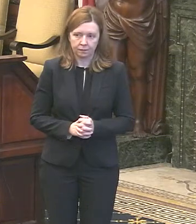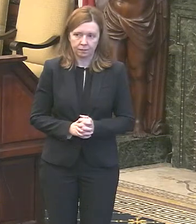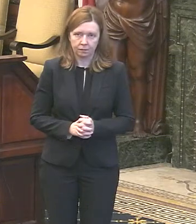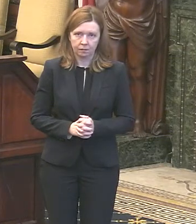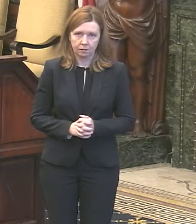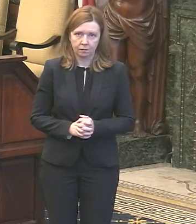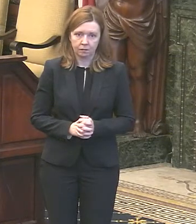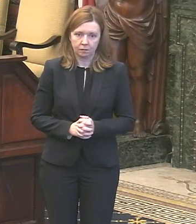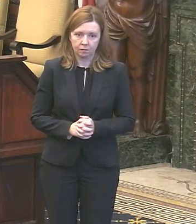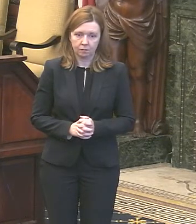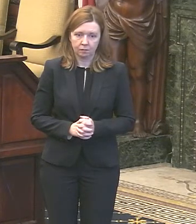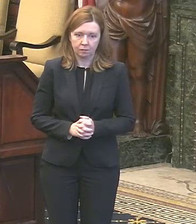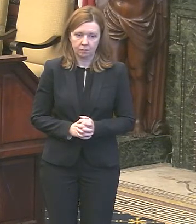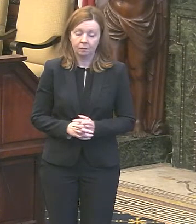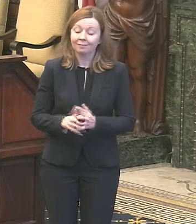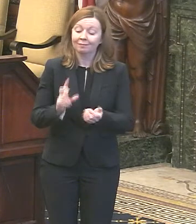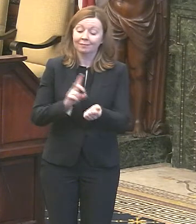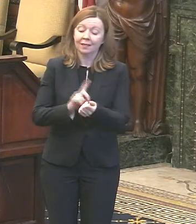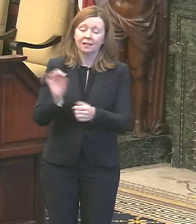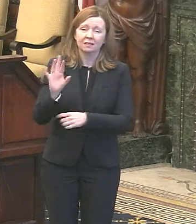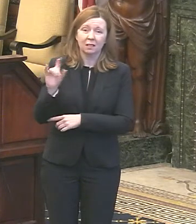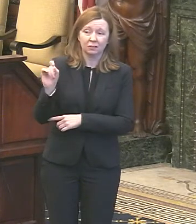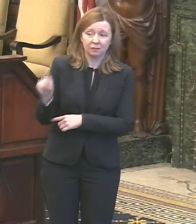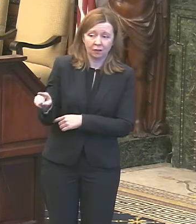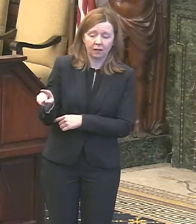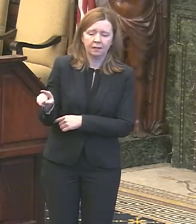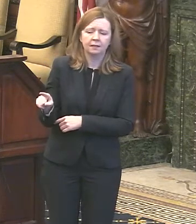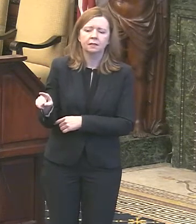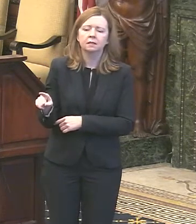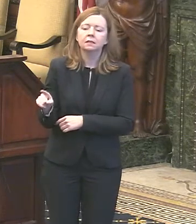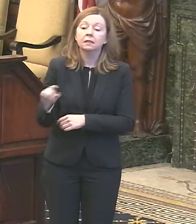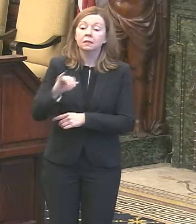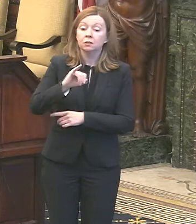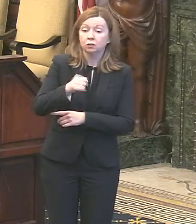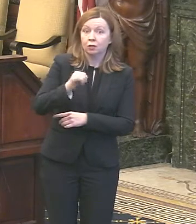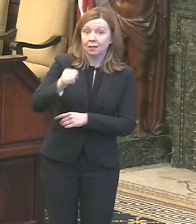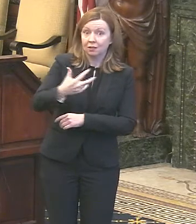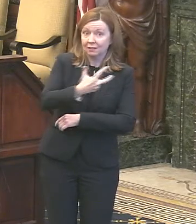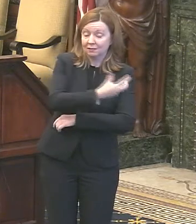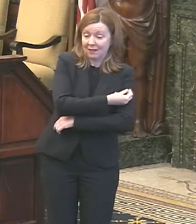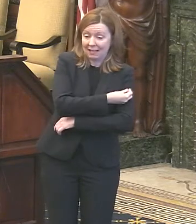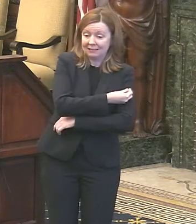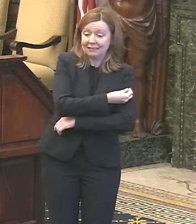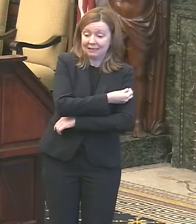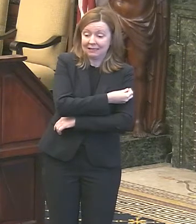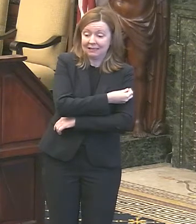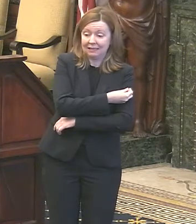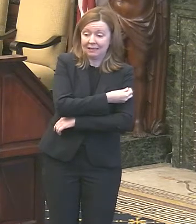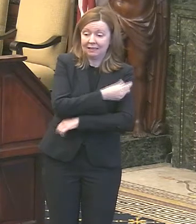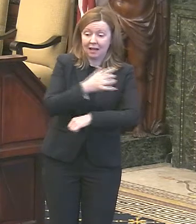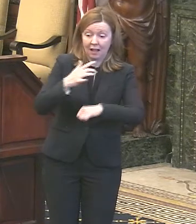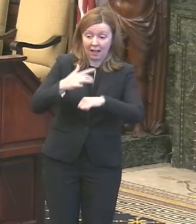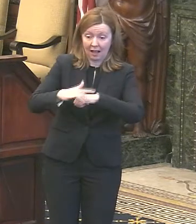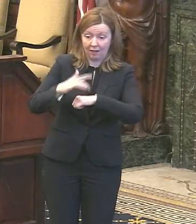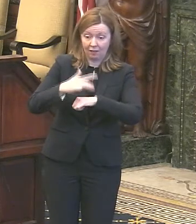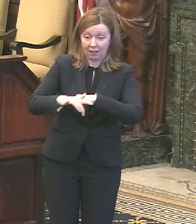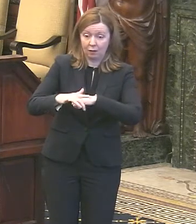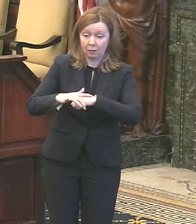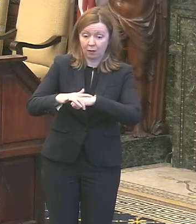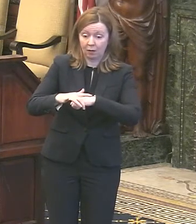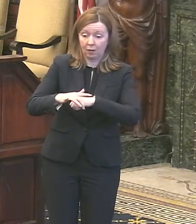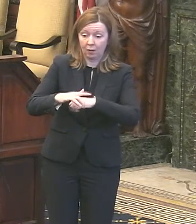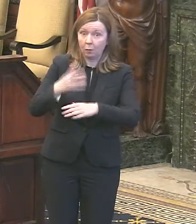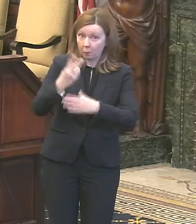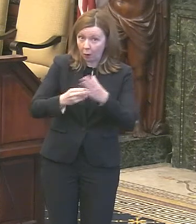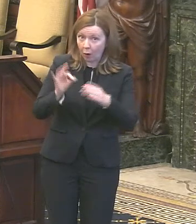sábado. Dr. Farley, Shara is asking whether the Johnson & Johnson vaccine is going to be available beginning on Saturday in